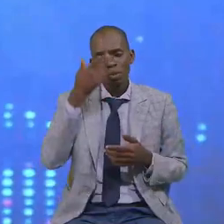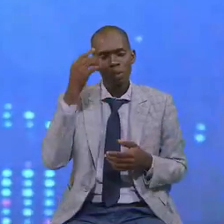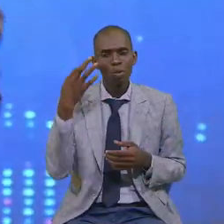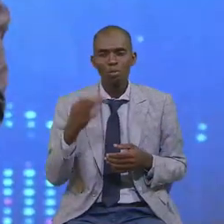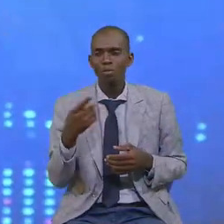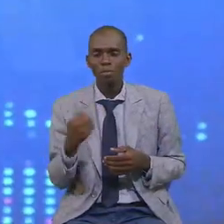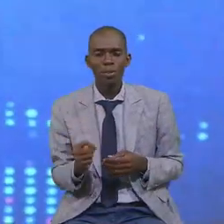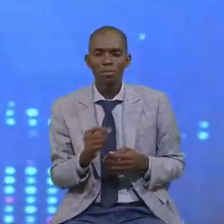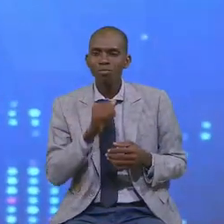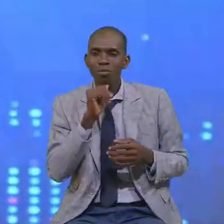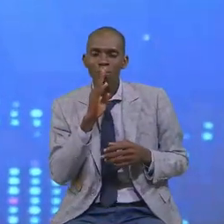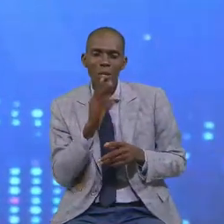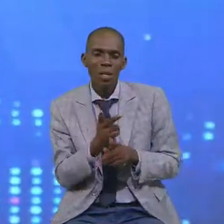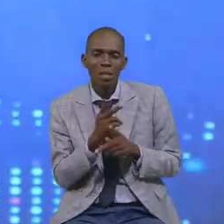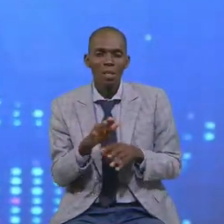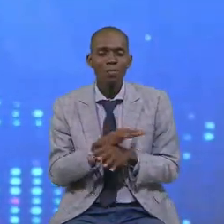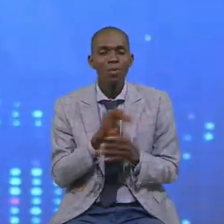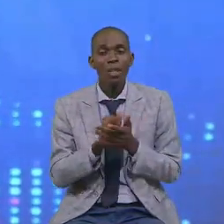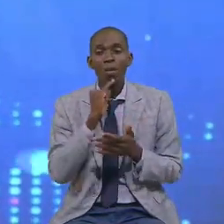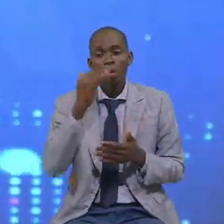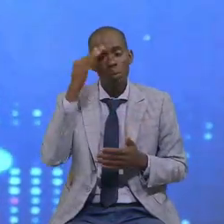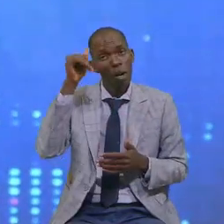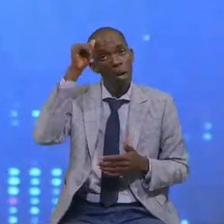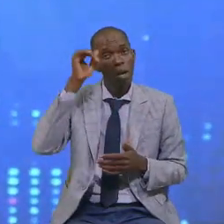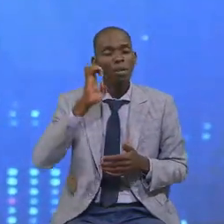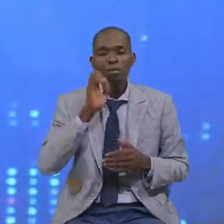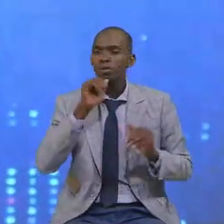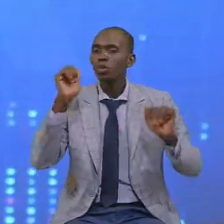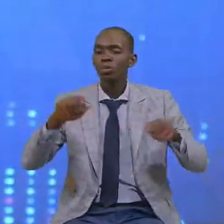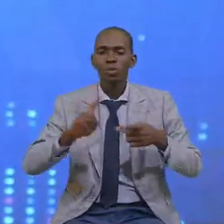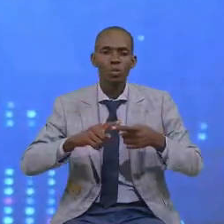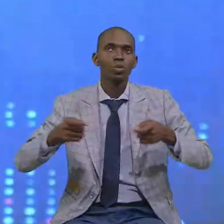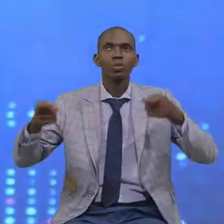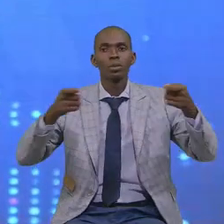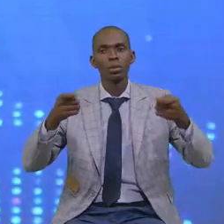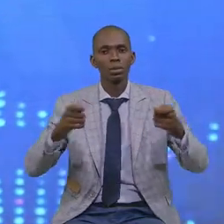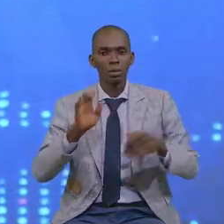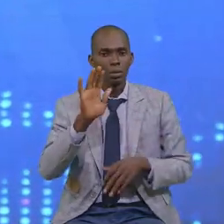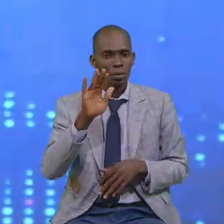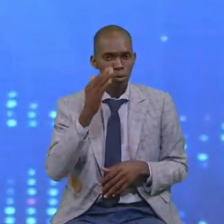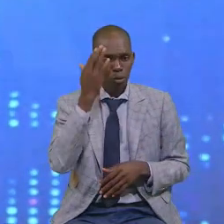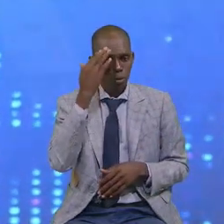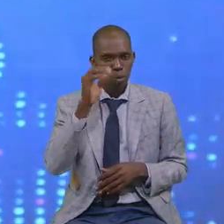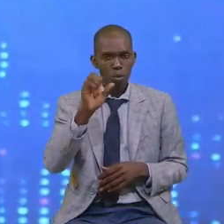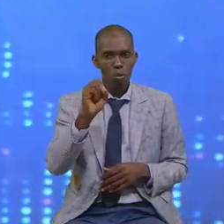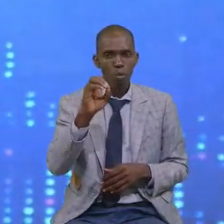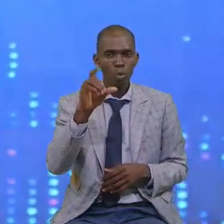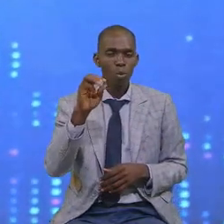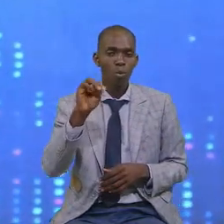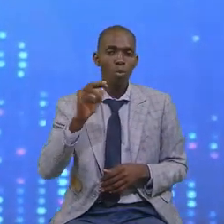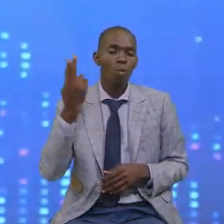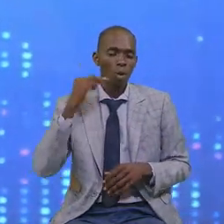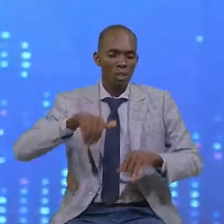that's why they couldn't reign. And Solomon was coronated to rule and to